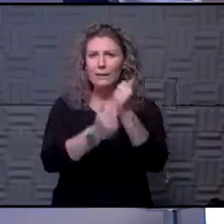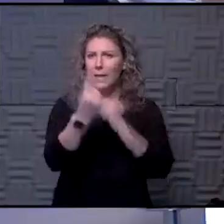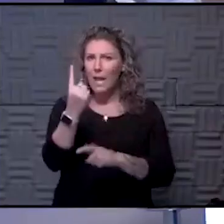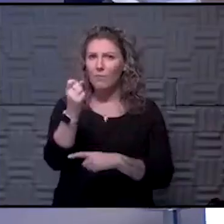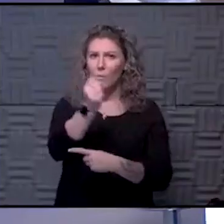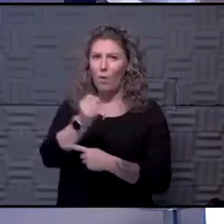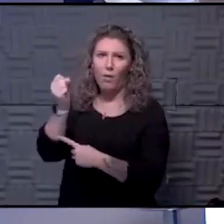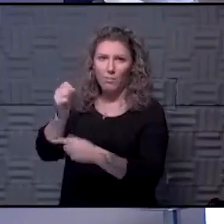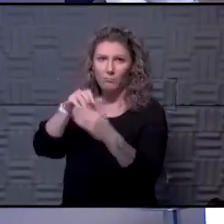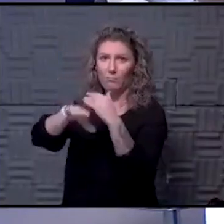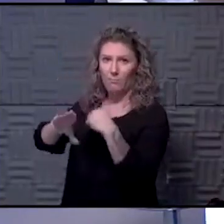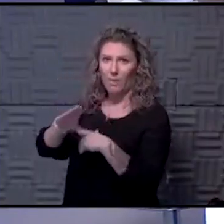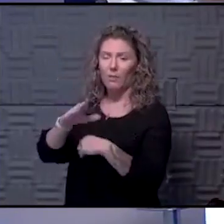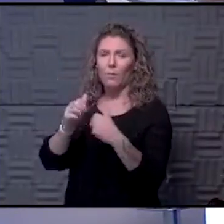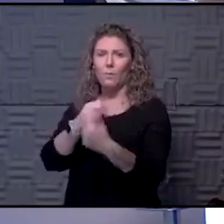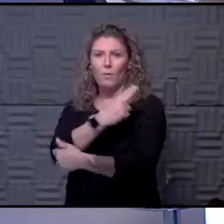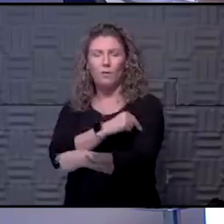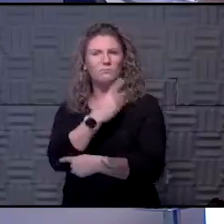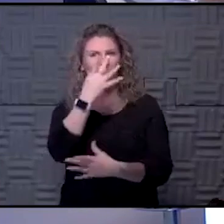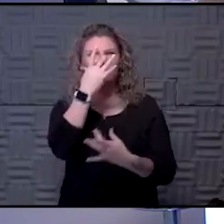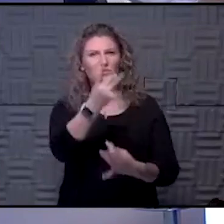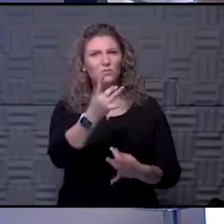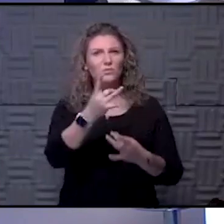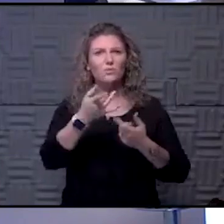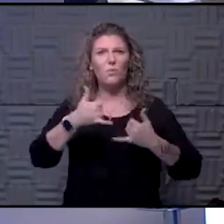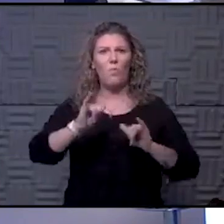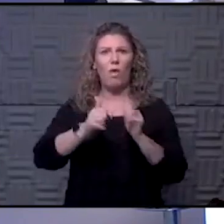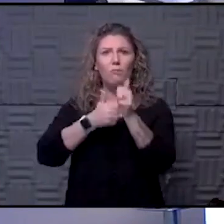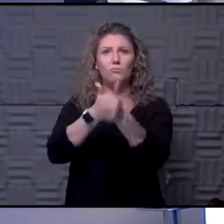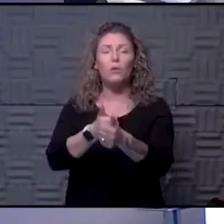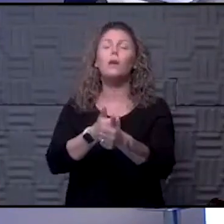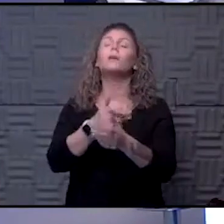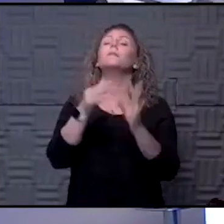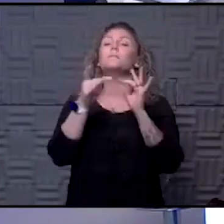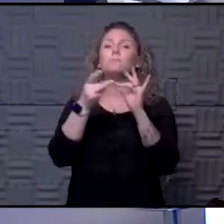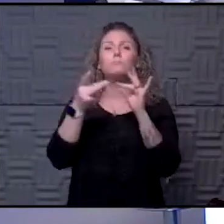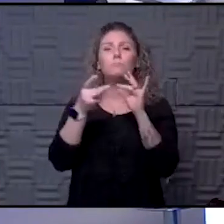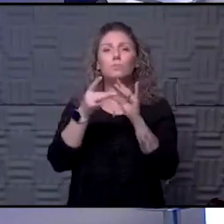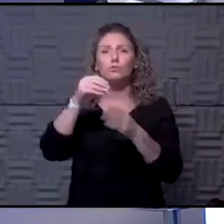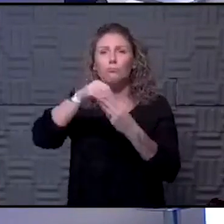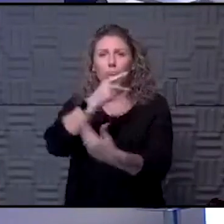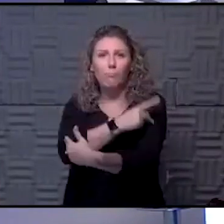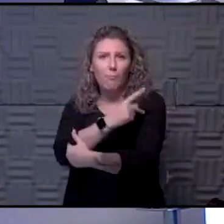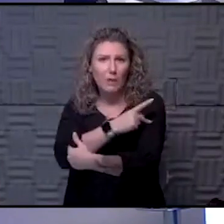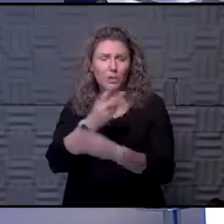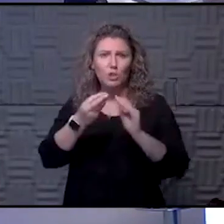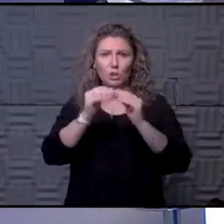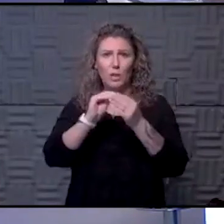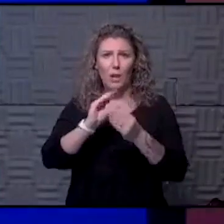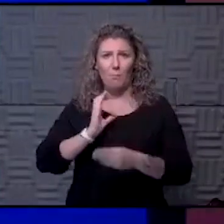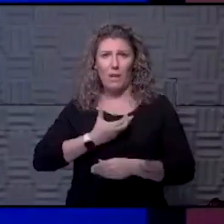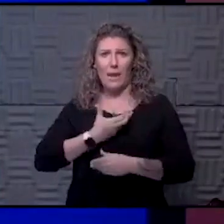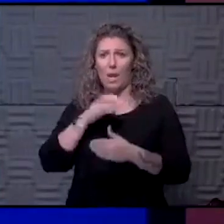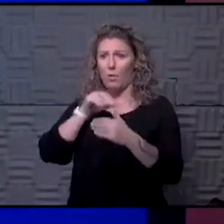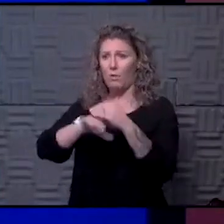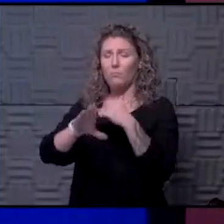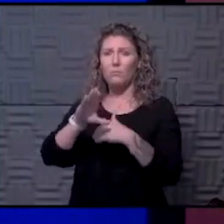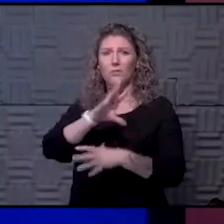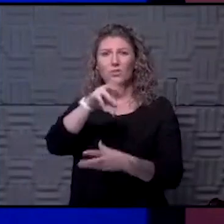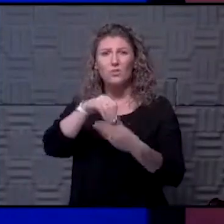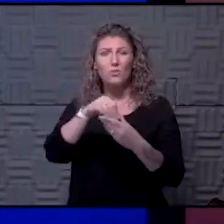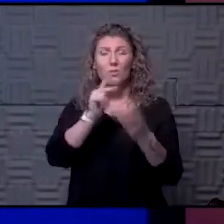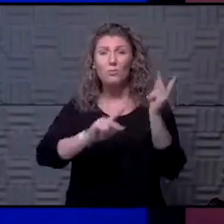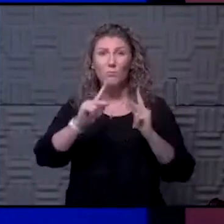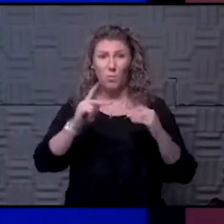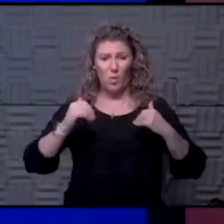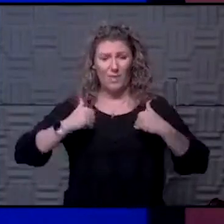it's really interesting as we track that. Speaking of our inpatient numbers this past week or so, our admissions have included people who are